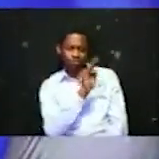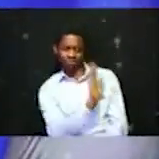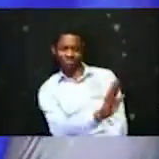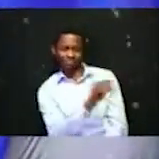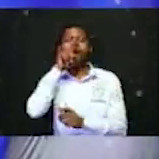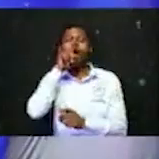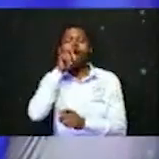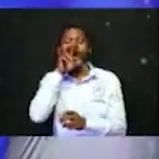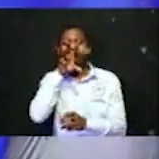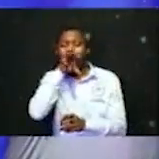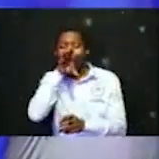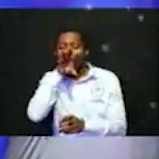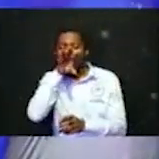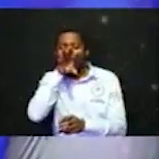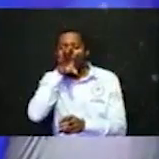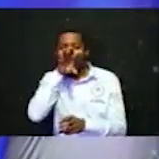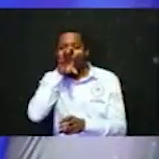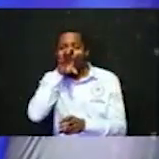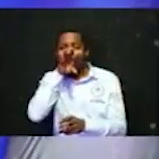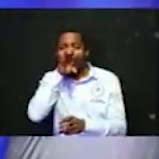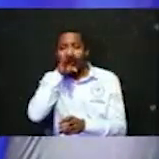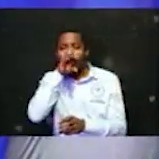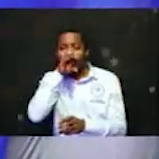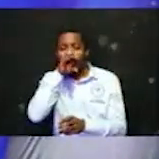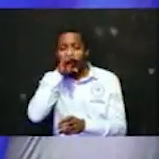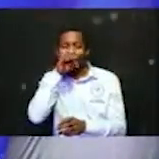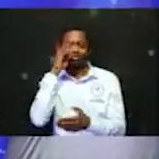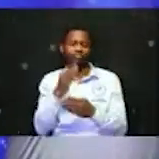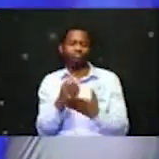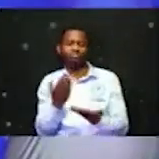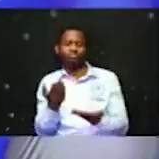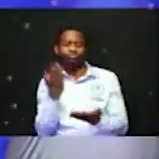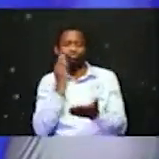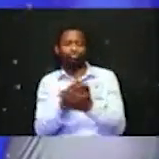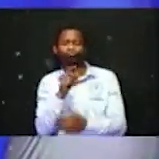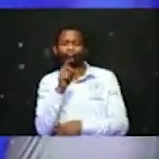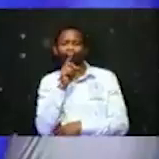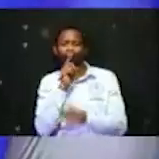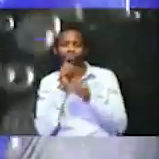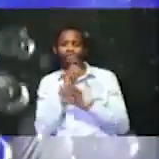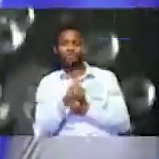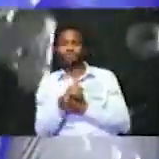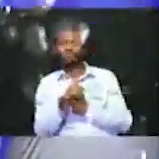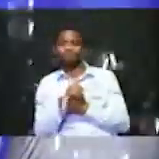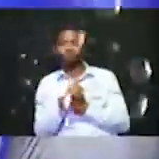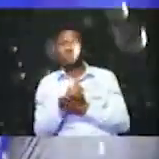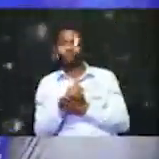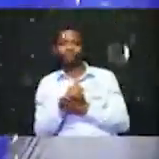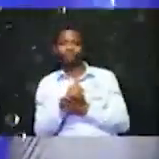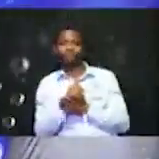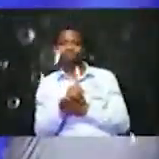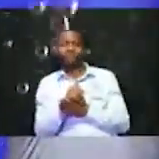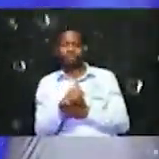compulsion. The voices of the nobles were hushed, and their tongues struck to the roof